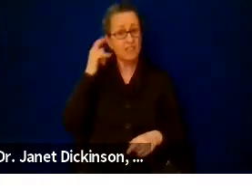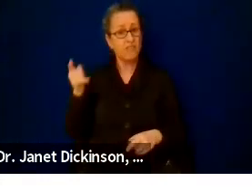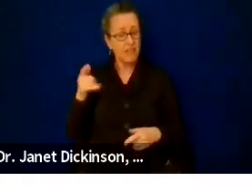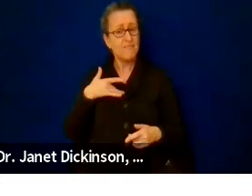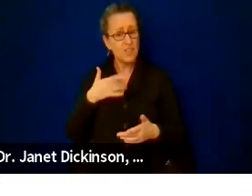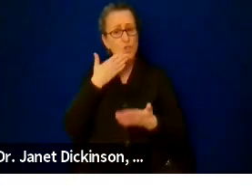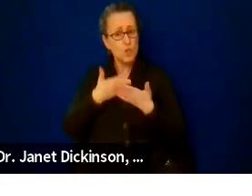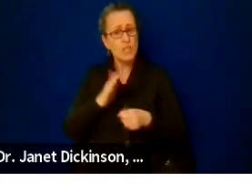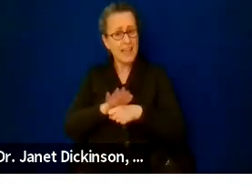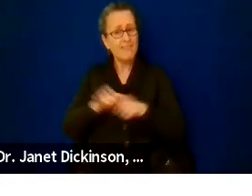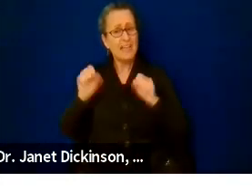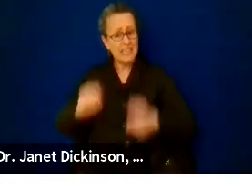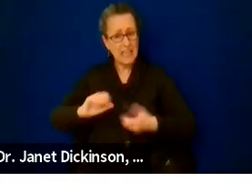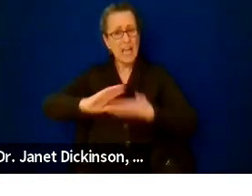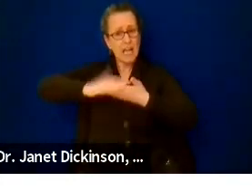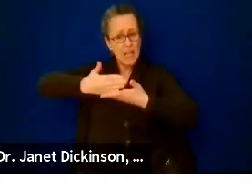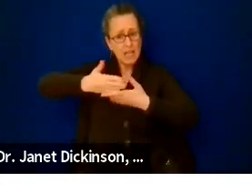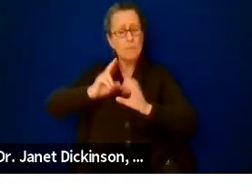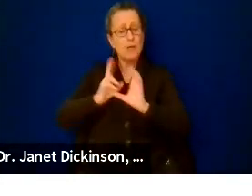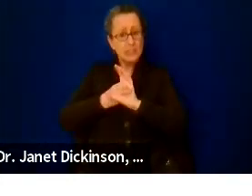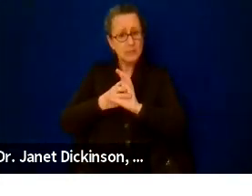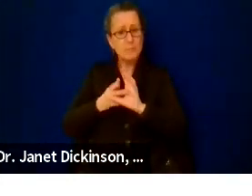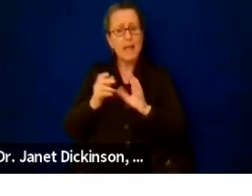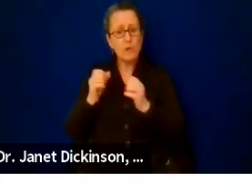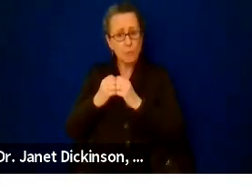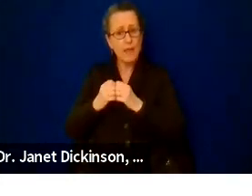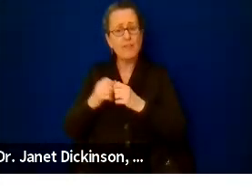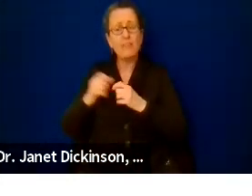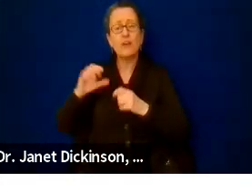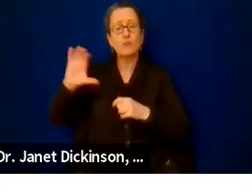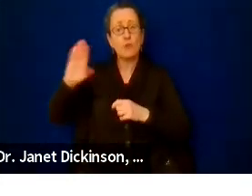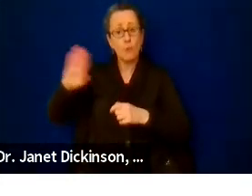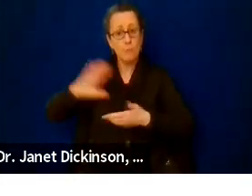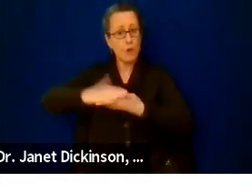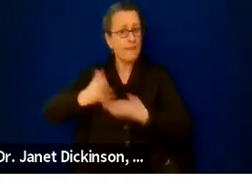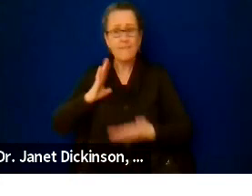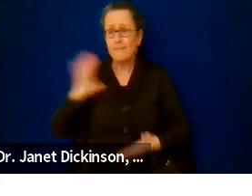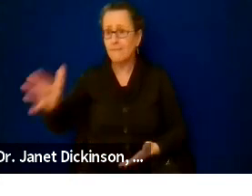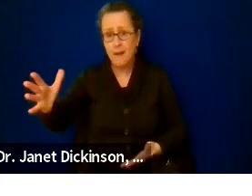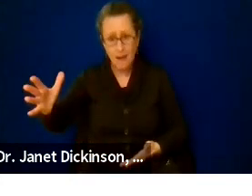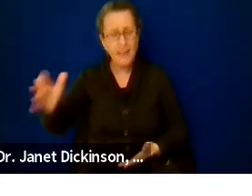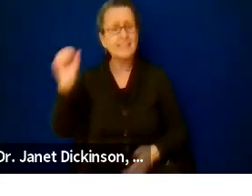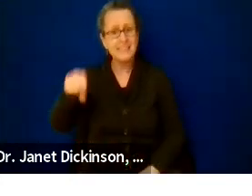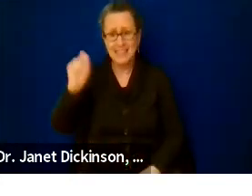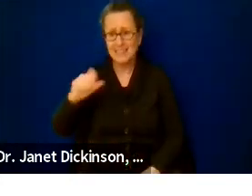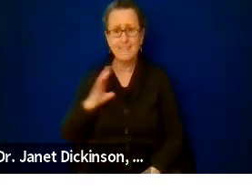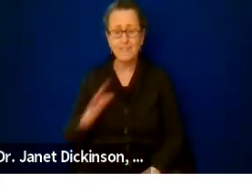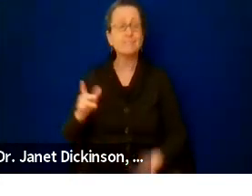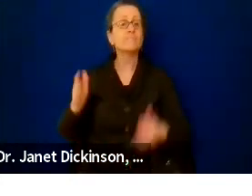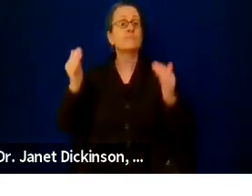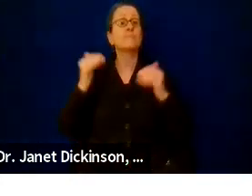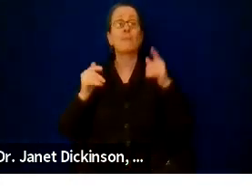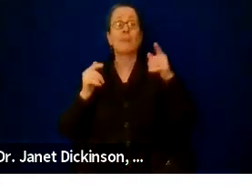remotely, absolutely, we'd love to have them do that, which kind of brings us to the Daily 4 that was mentioned